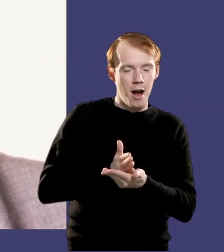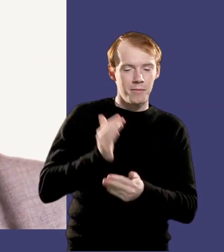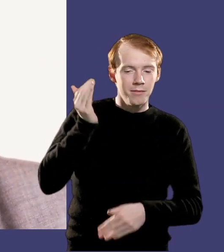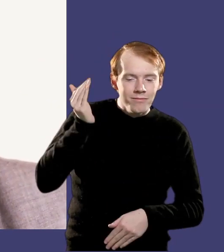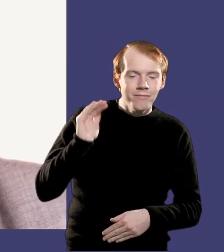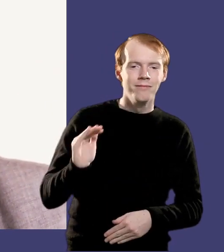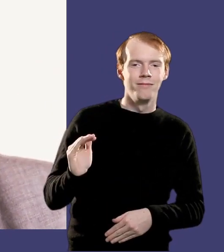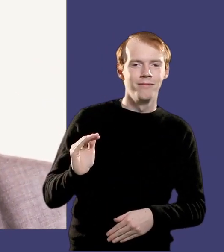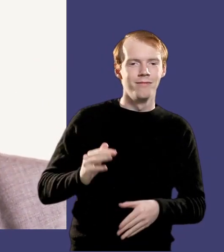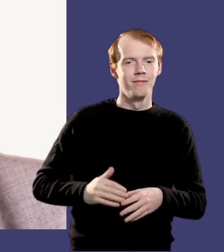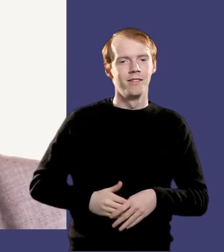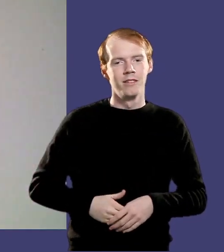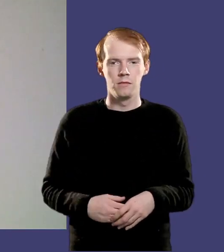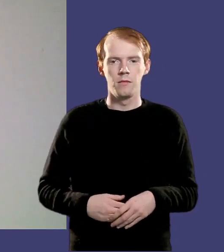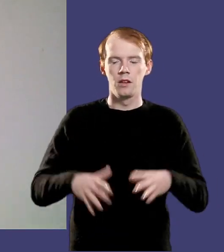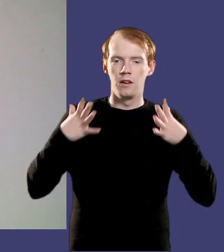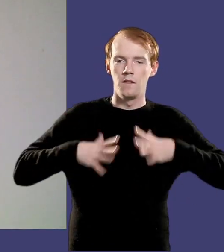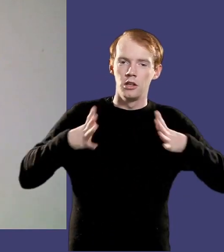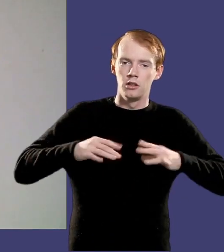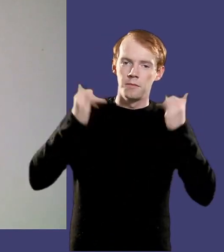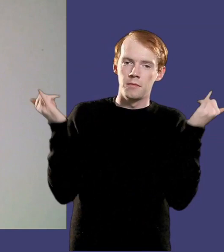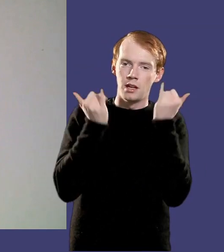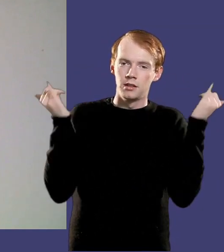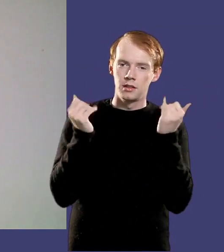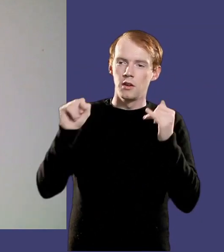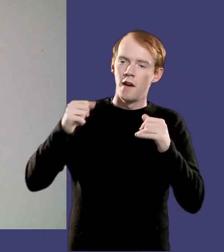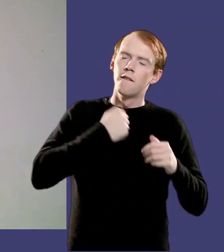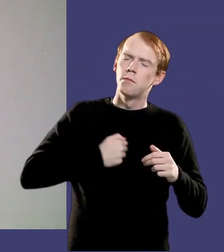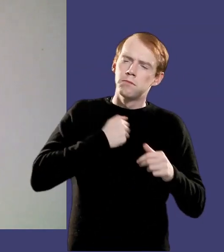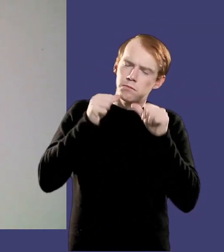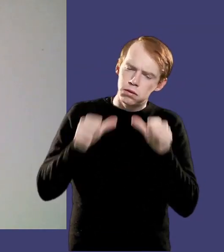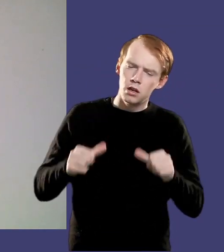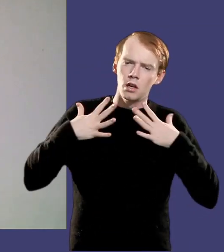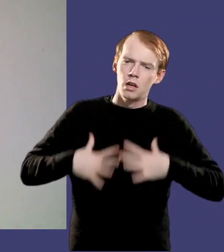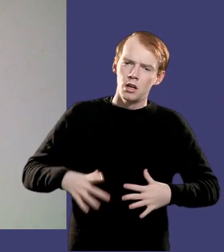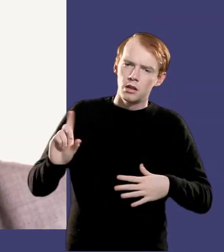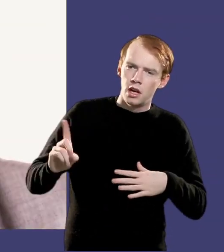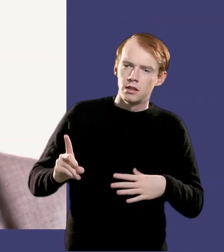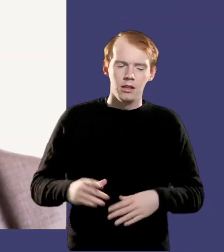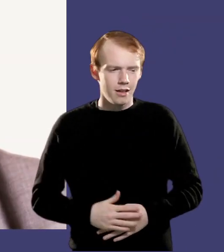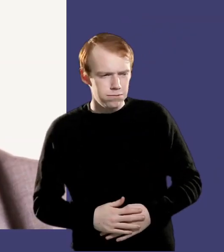tall. I'm actually quite small. What's your favourite costume to wear at a fancy dress party?